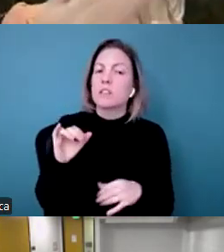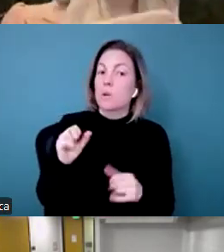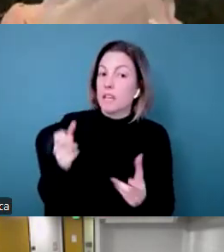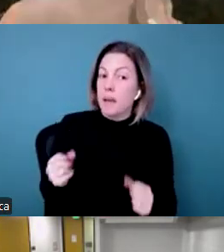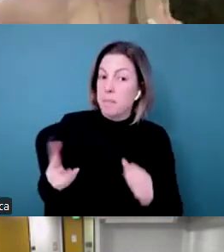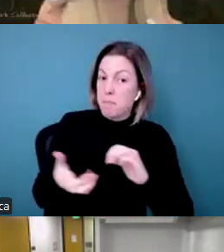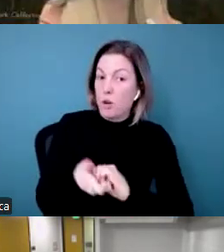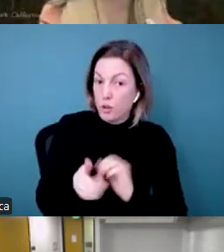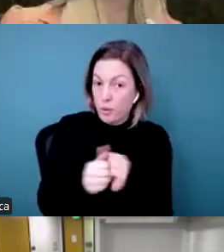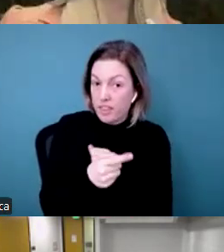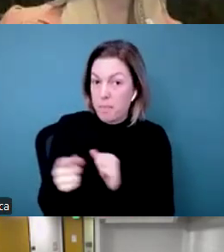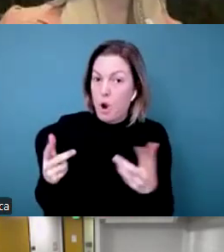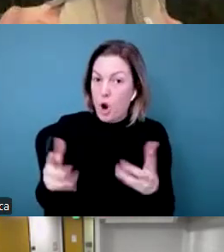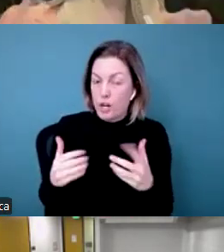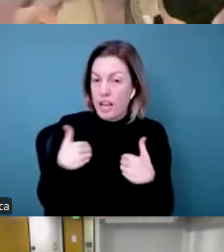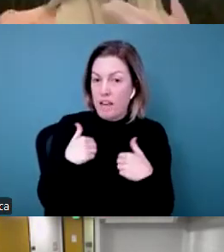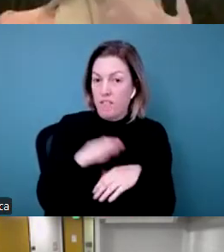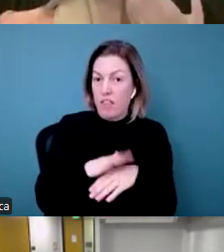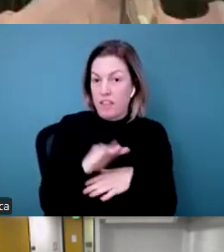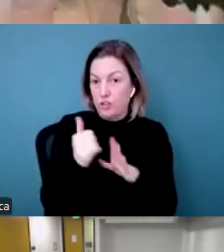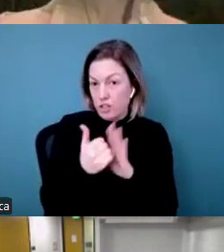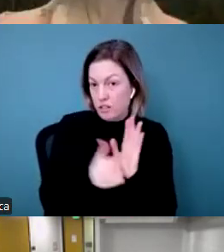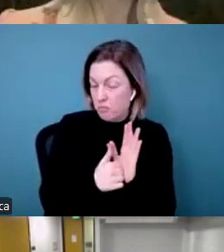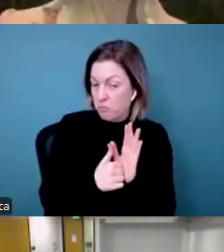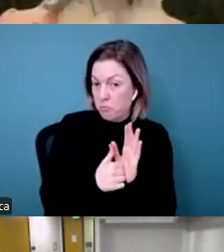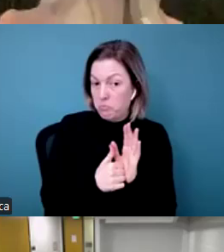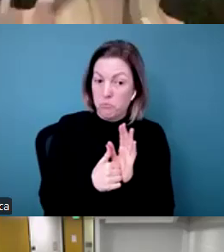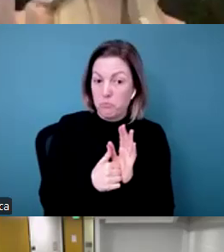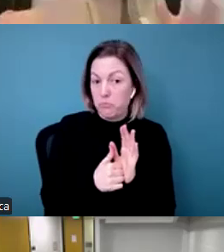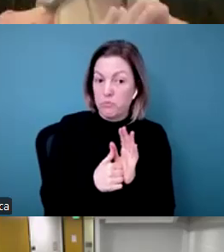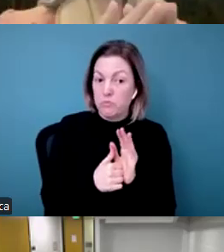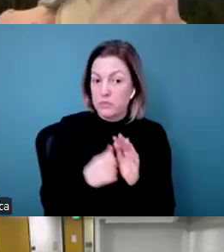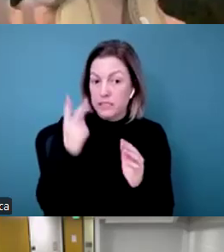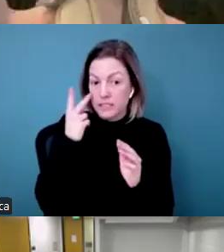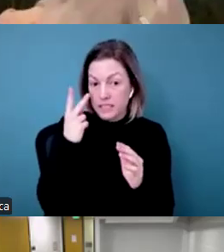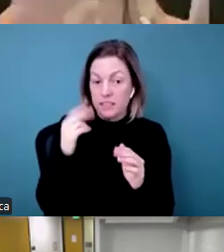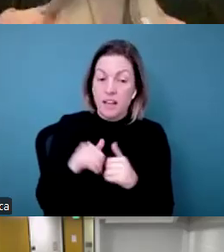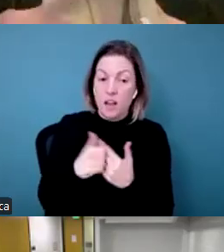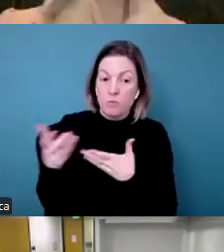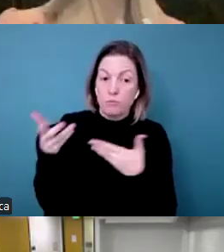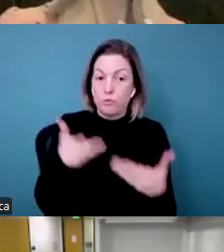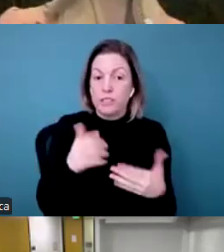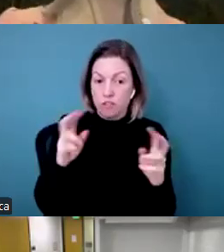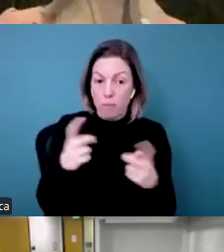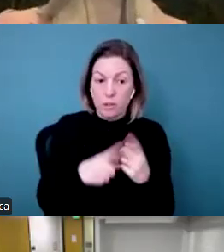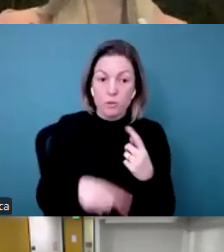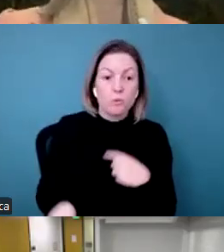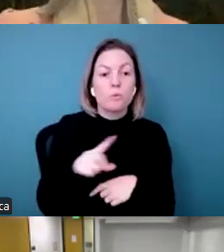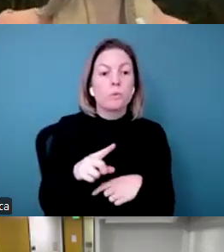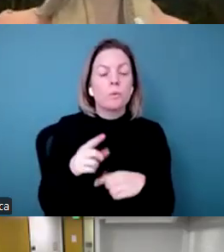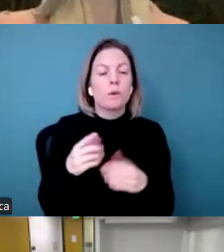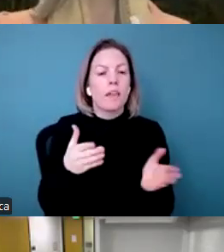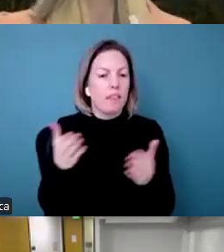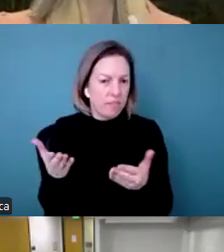them who has those kind of things on the agenda to think about how we can kind of bring that topic to all of you and them maybe at the same